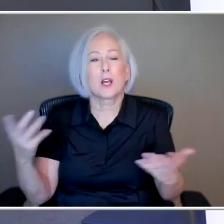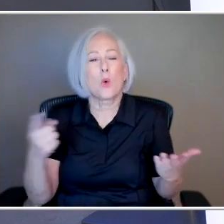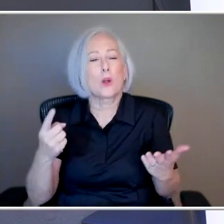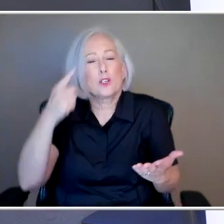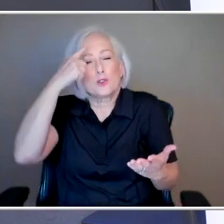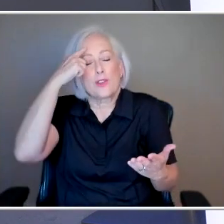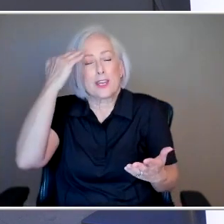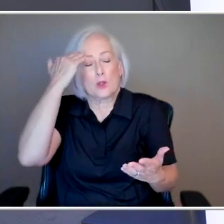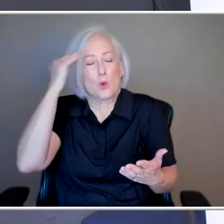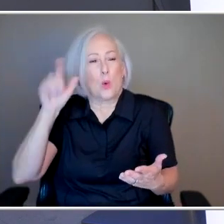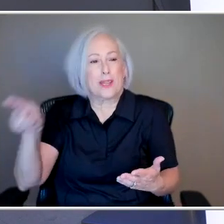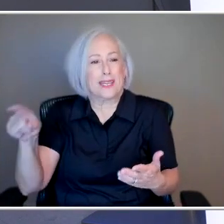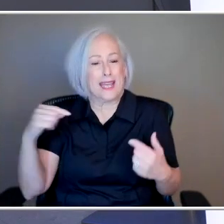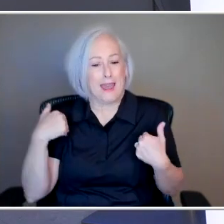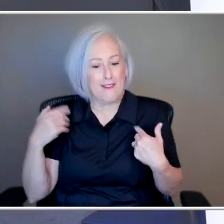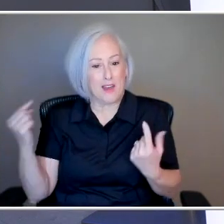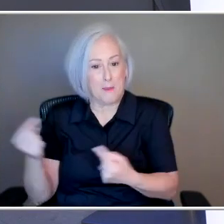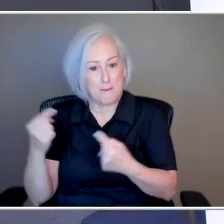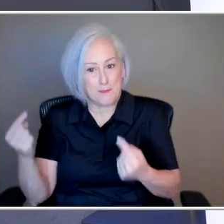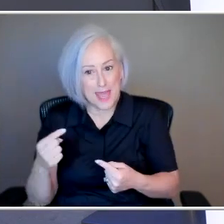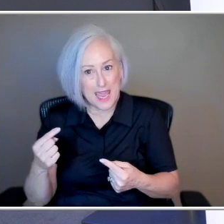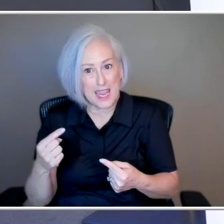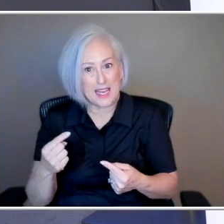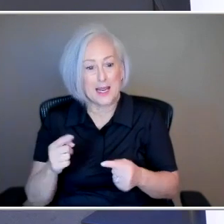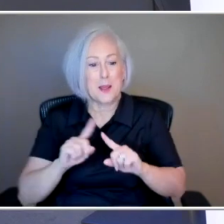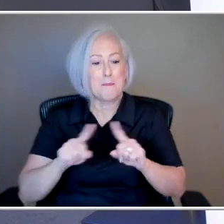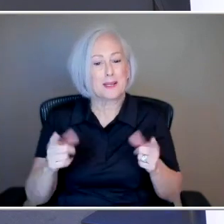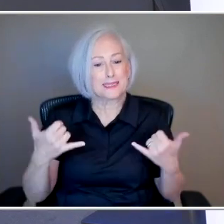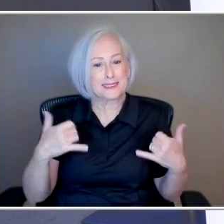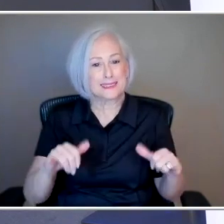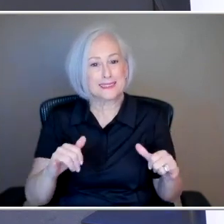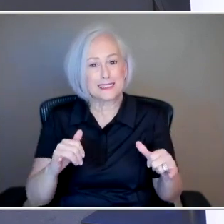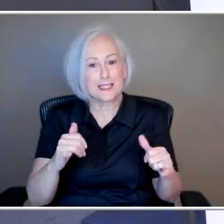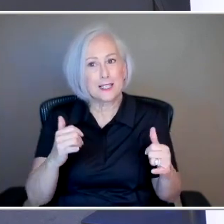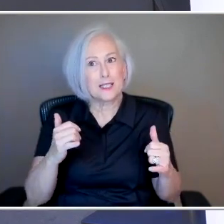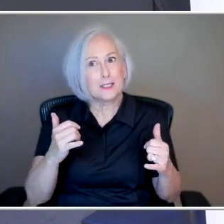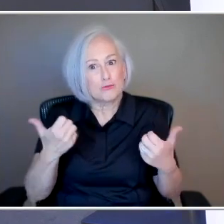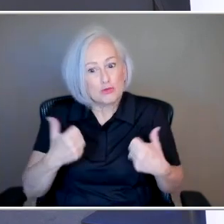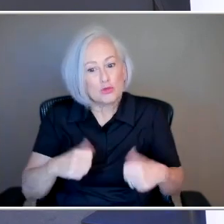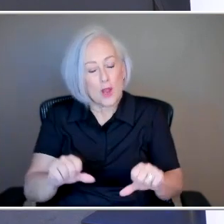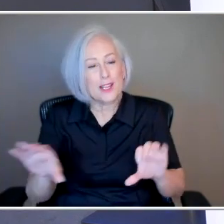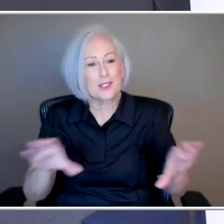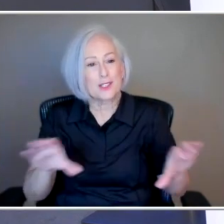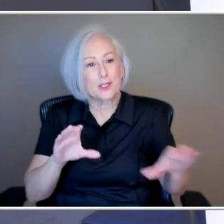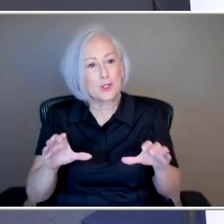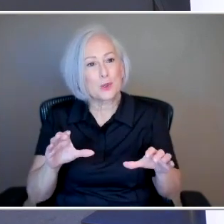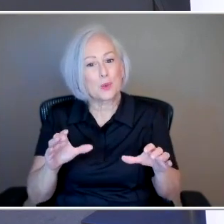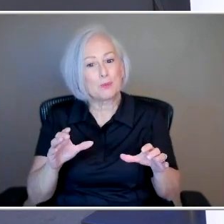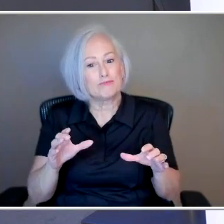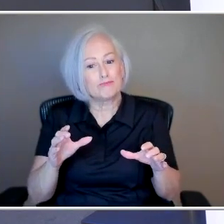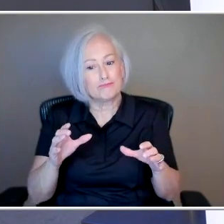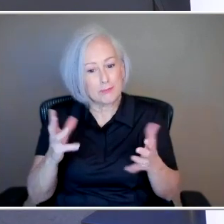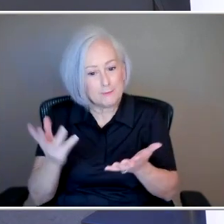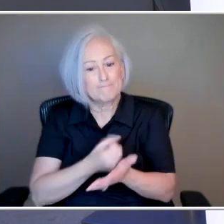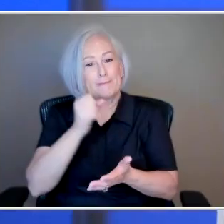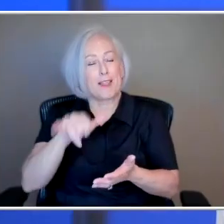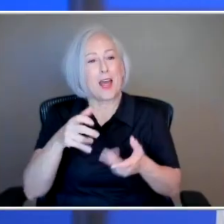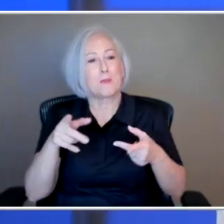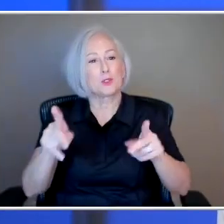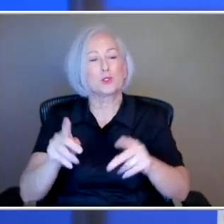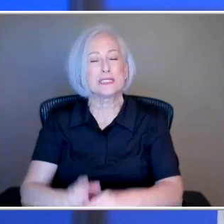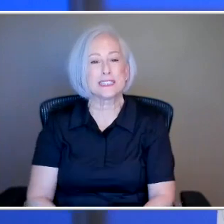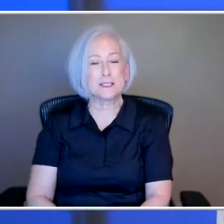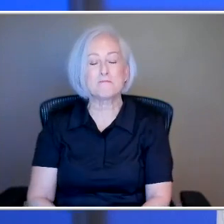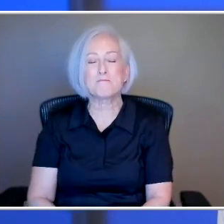what lied ahead for him and his opportunities? Speak to another parent who might have to go through the same decision-making process. Sure, yeah, and I